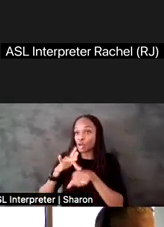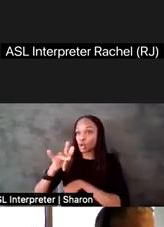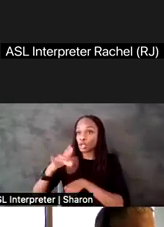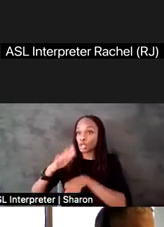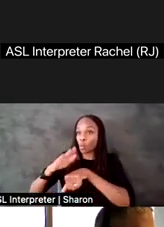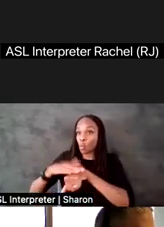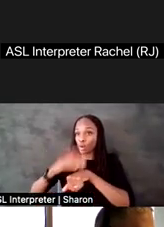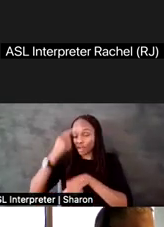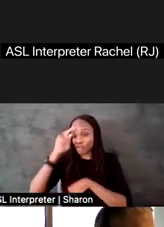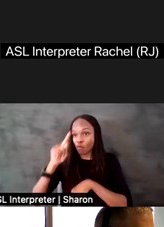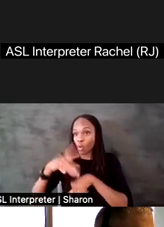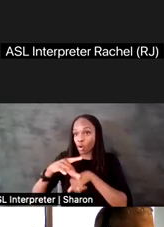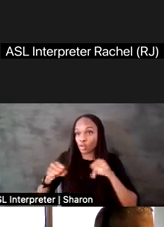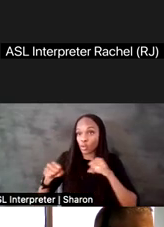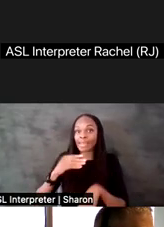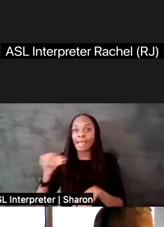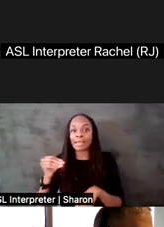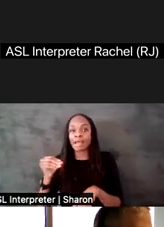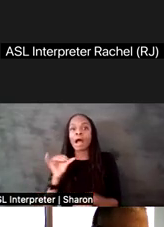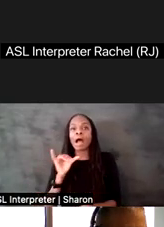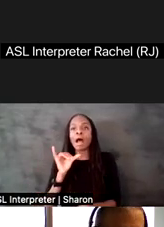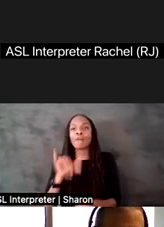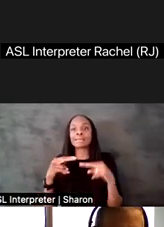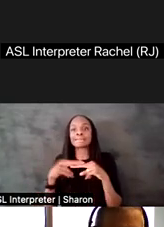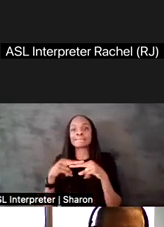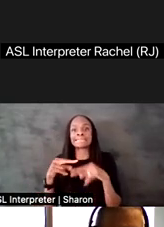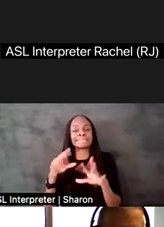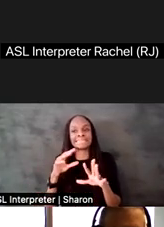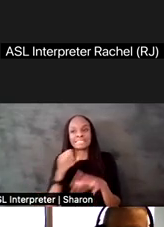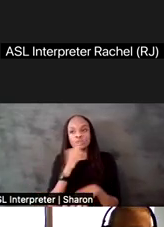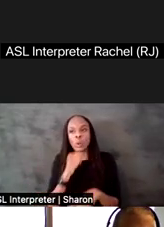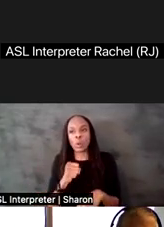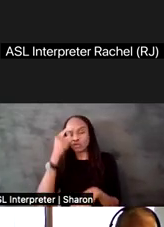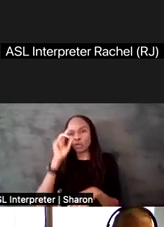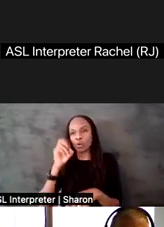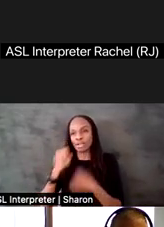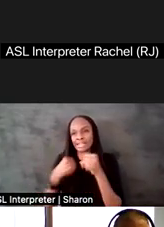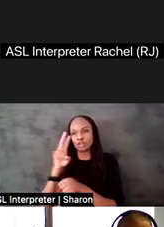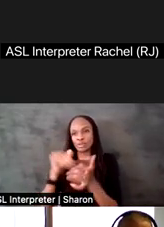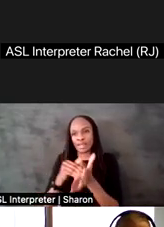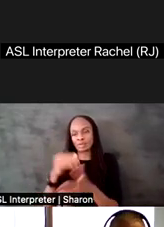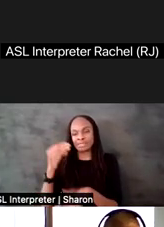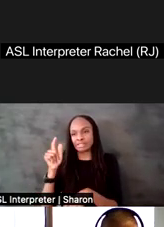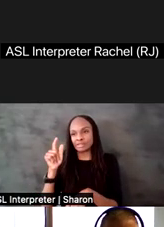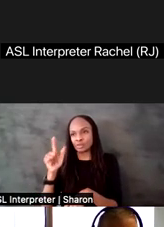and of course, when you do an earthquake drill. Oh, that slide needs to be updated. Again, for 2026, it's going to be on October 15th.